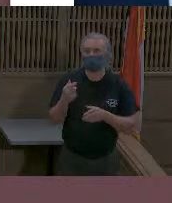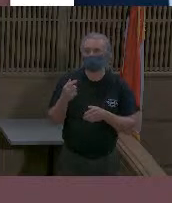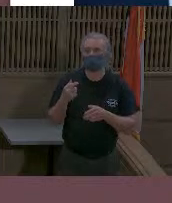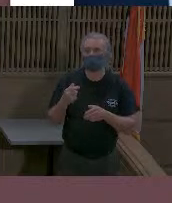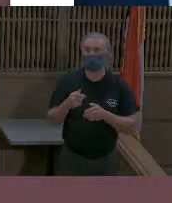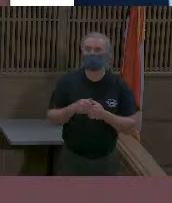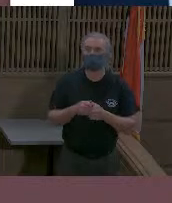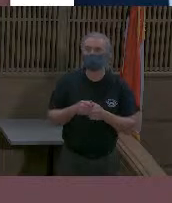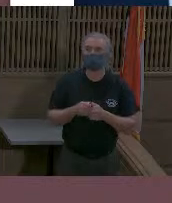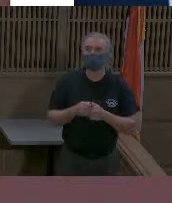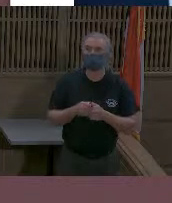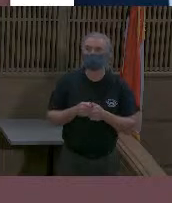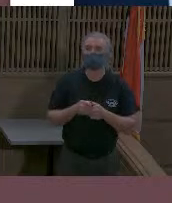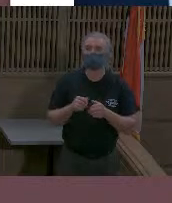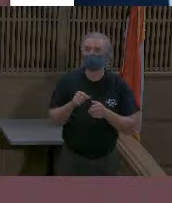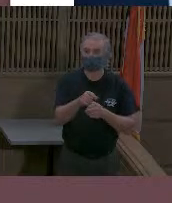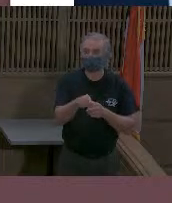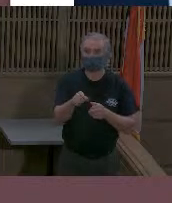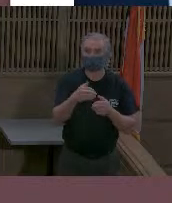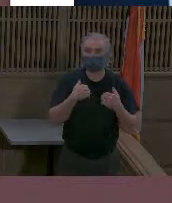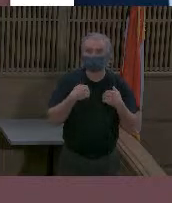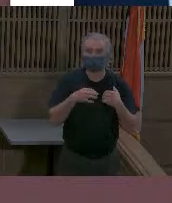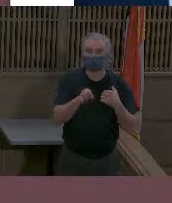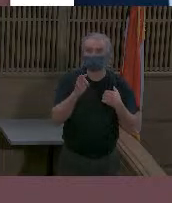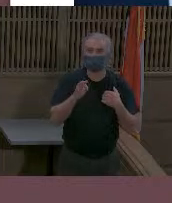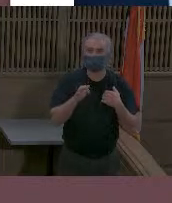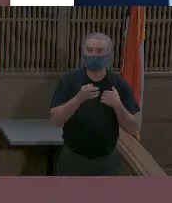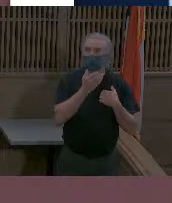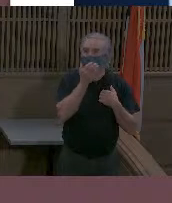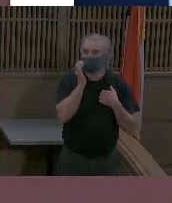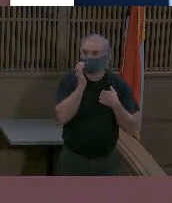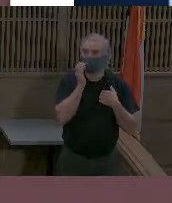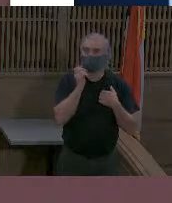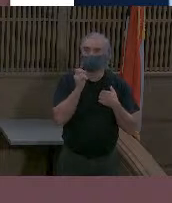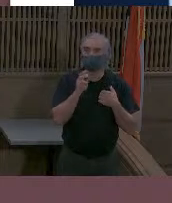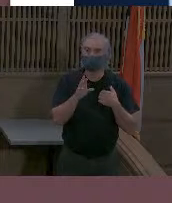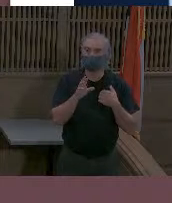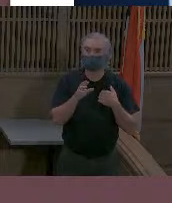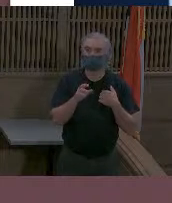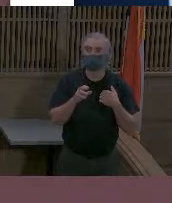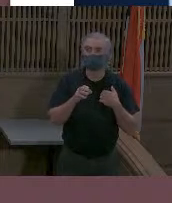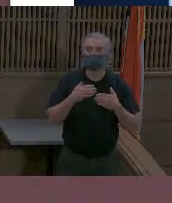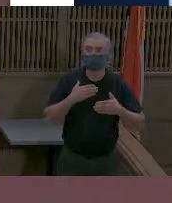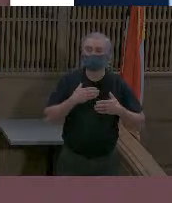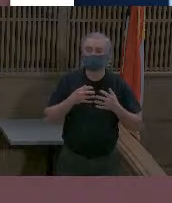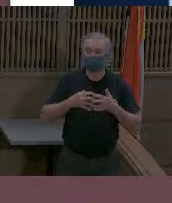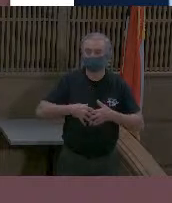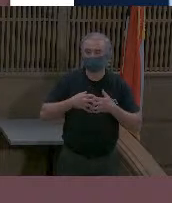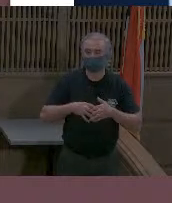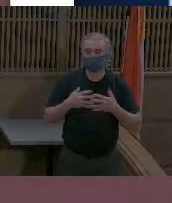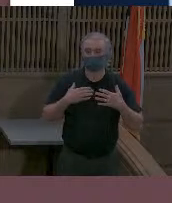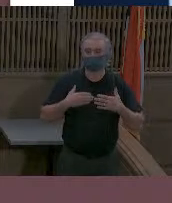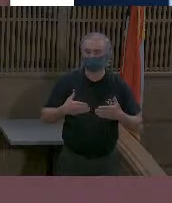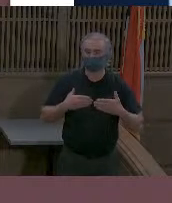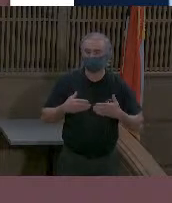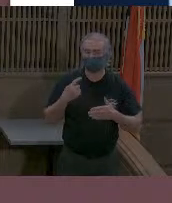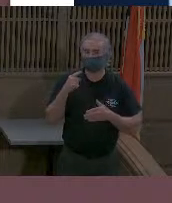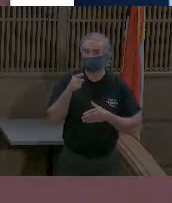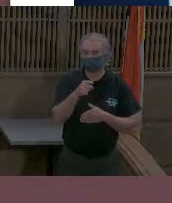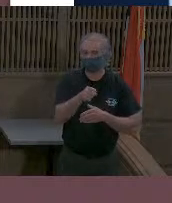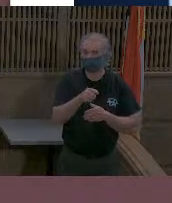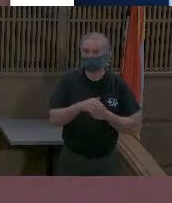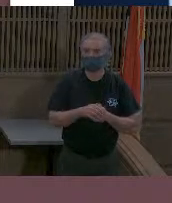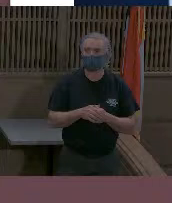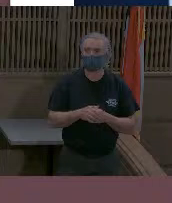You have a choice whether to wear a mask or you can wind up on the ventilator. And on the